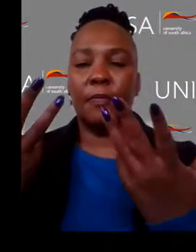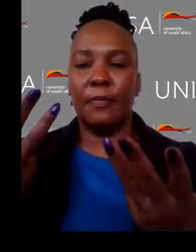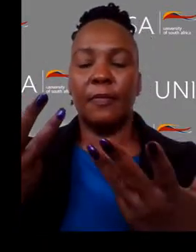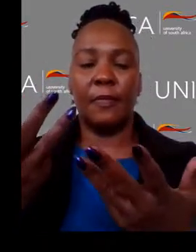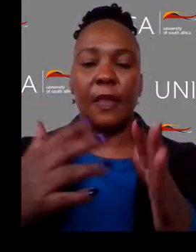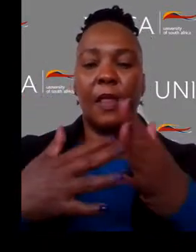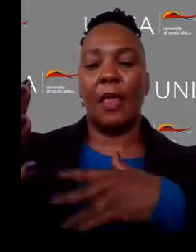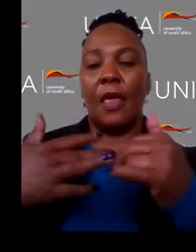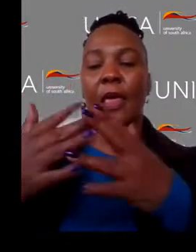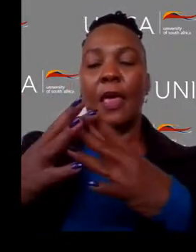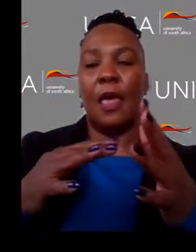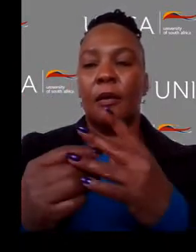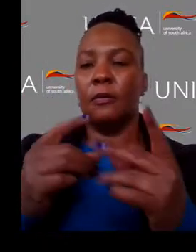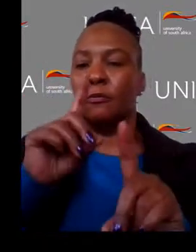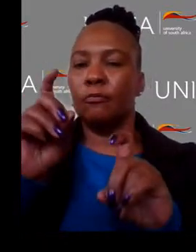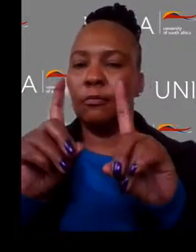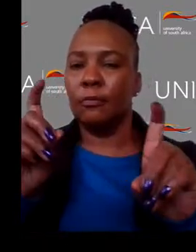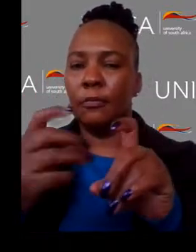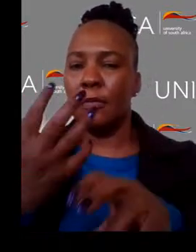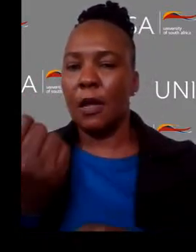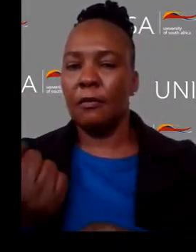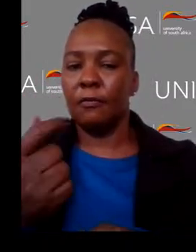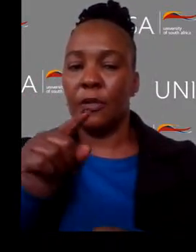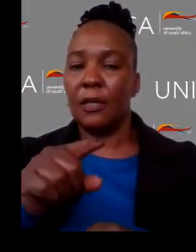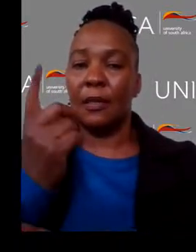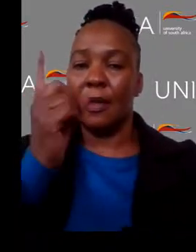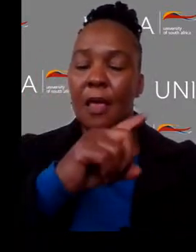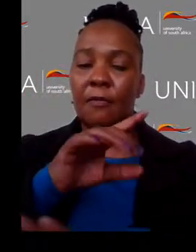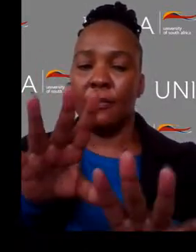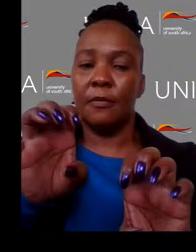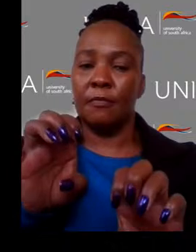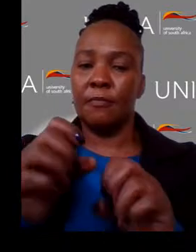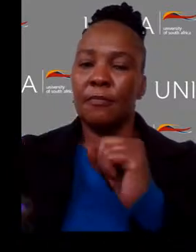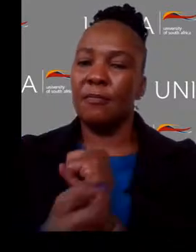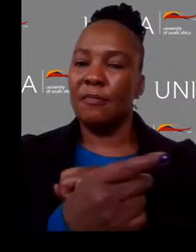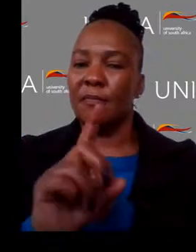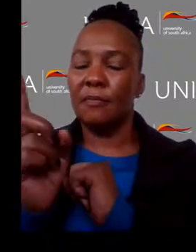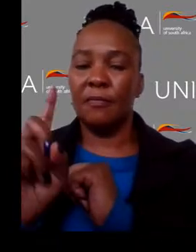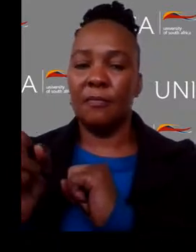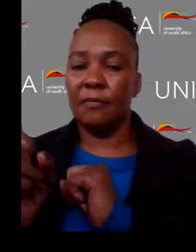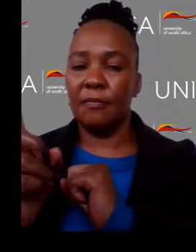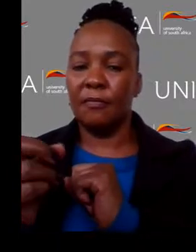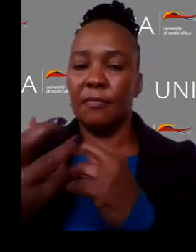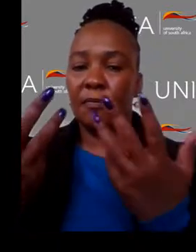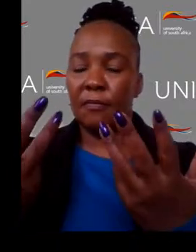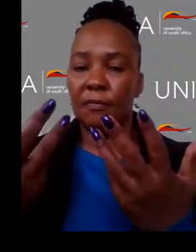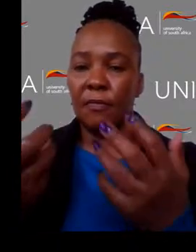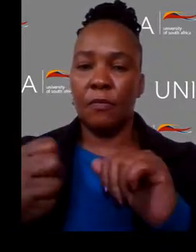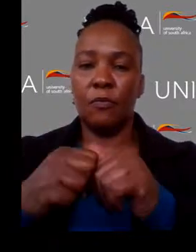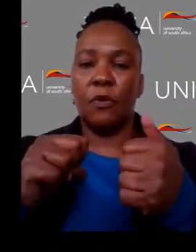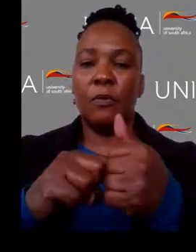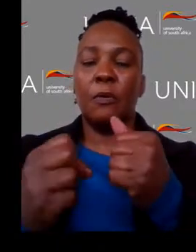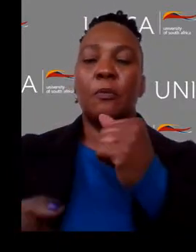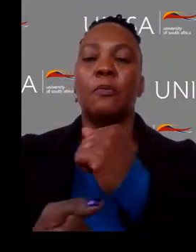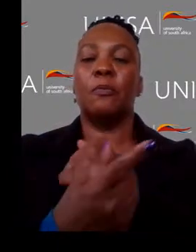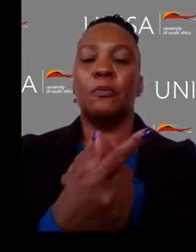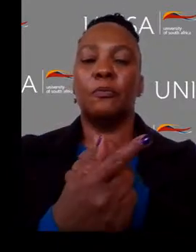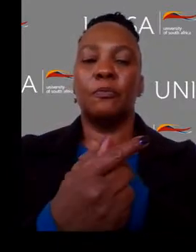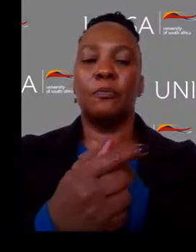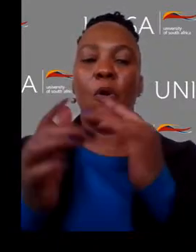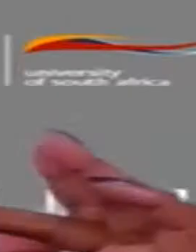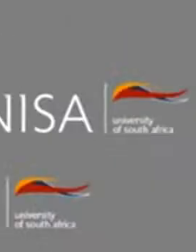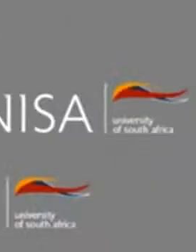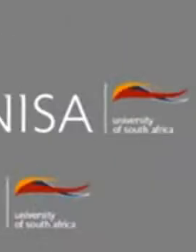any questions on the day or any technical problems? That's where the Student Support Contact Center comes